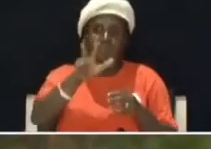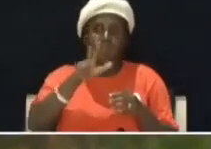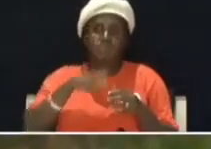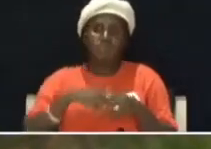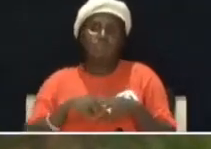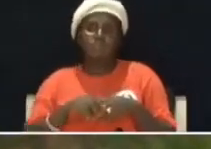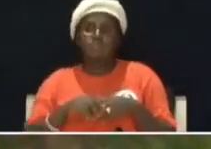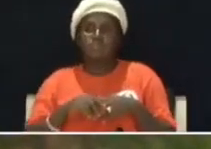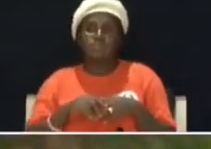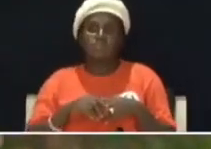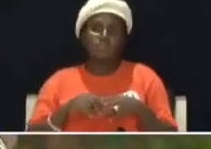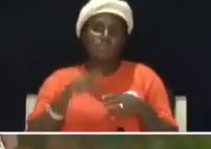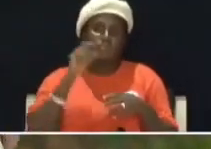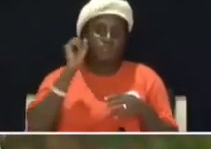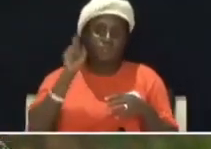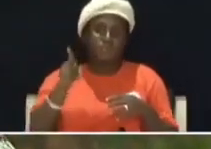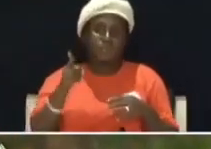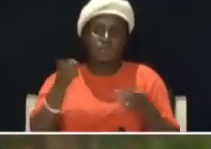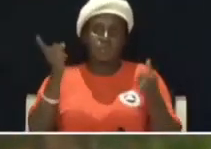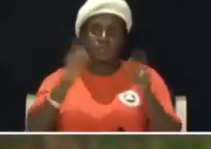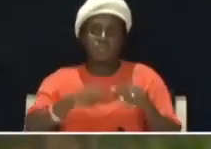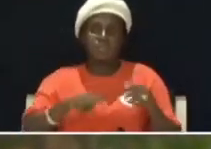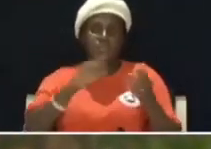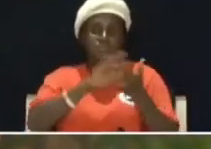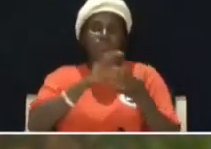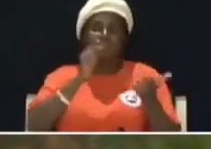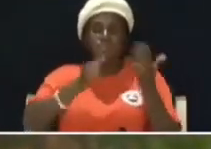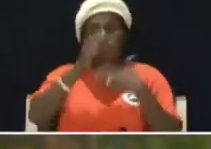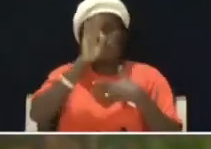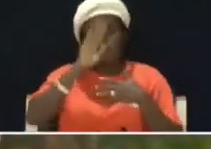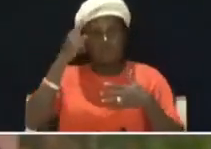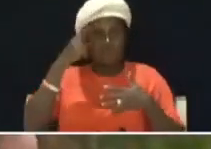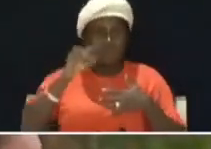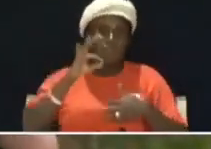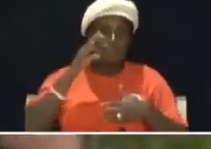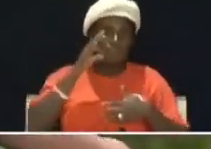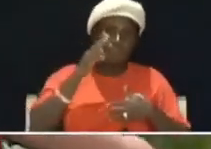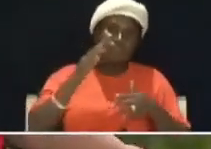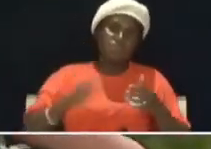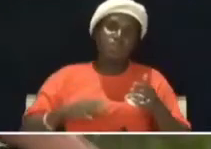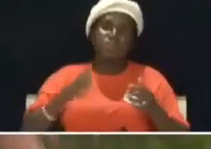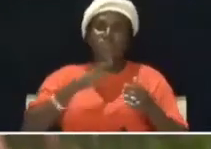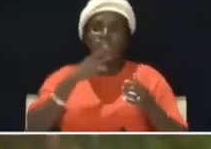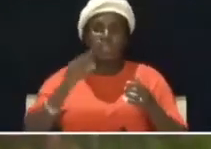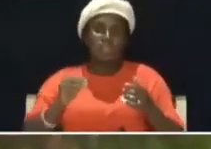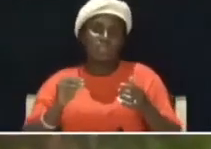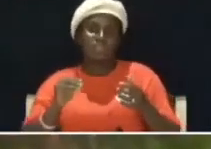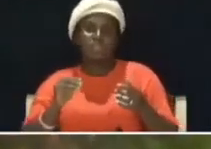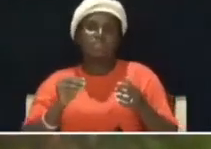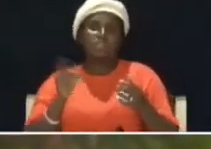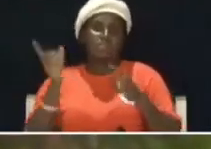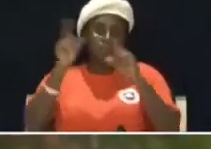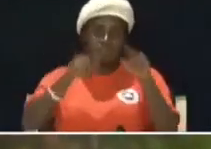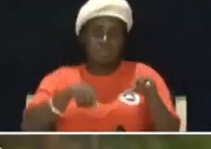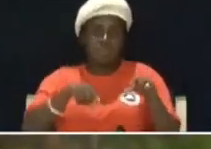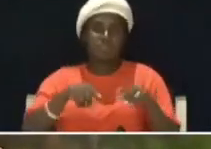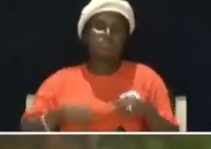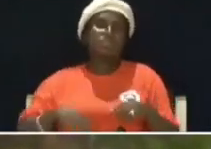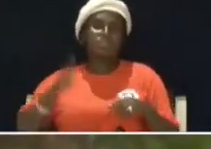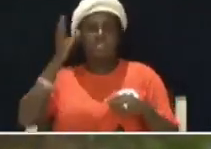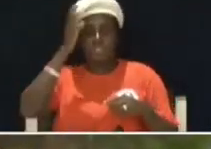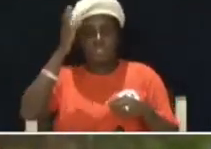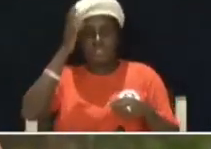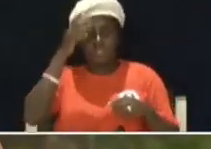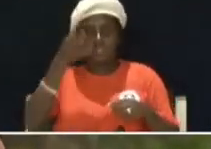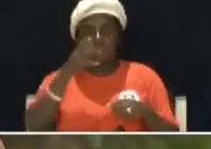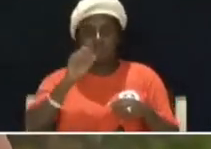2023, I came believing God for the fruit of the womb. And that day I came, Daddy gave a word. Daddy